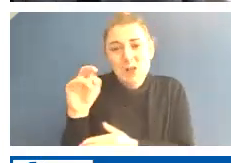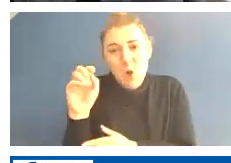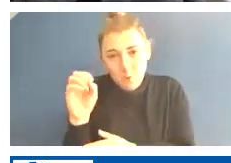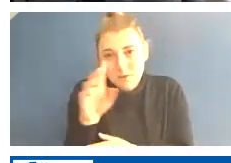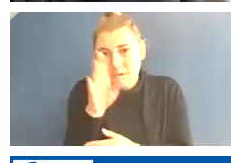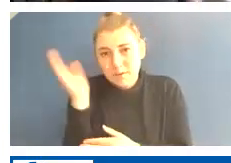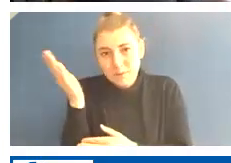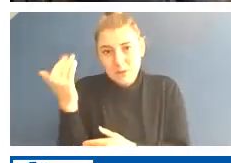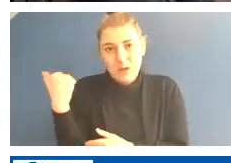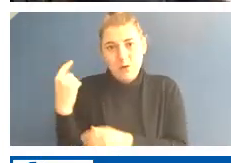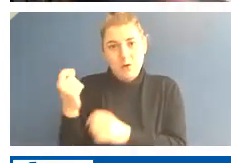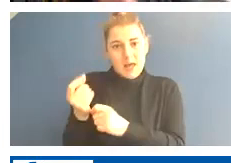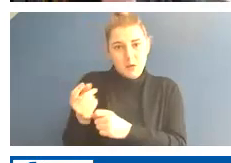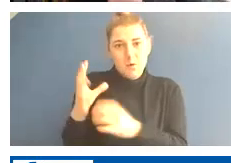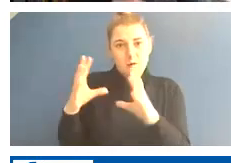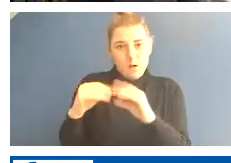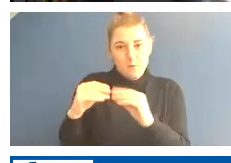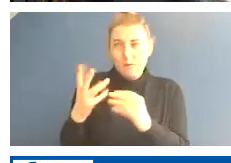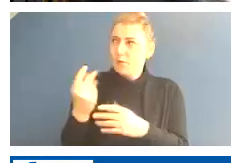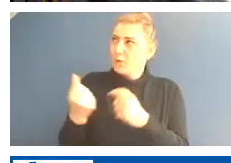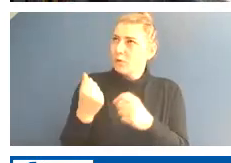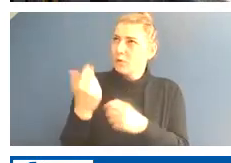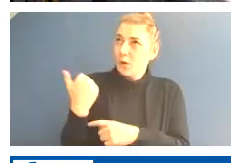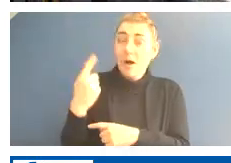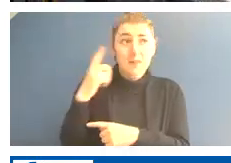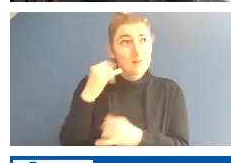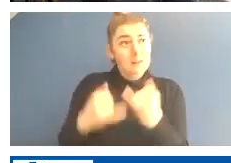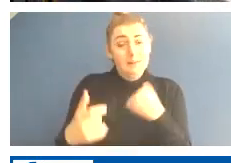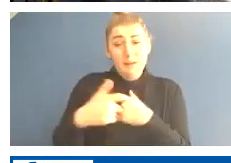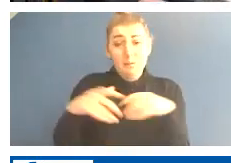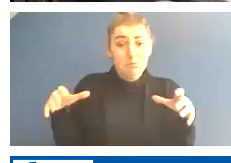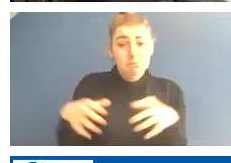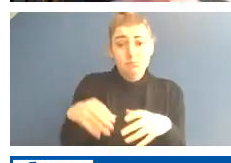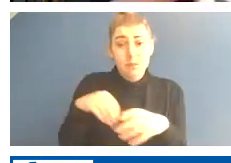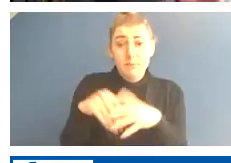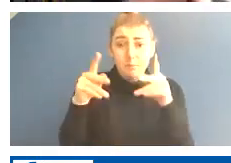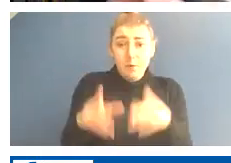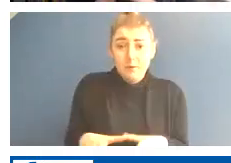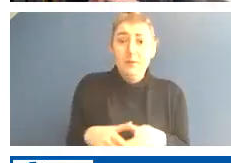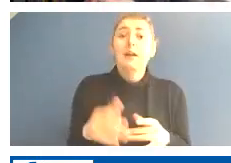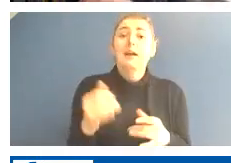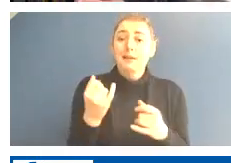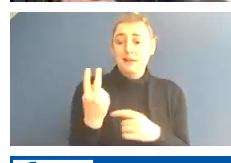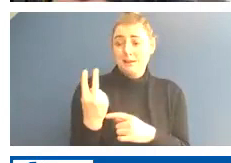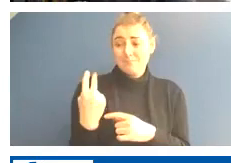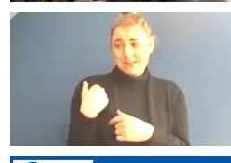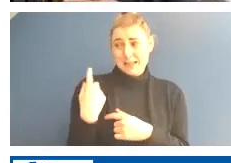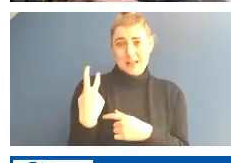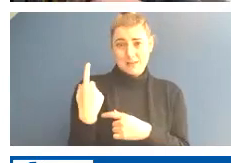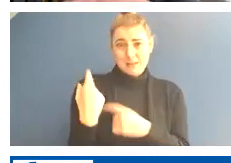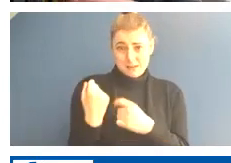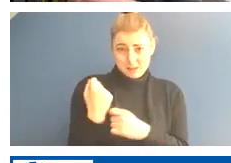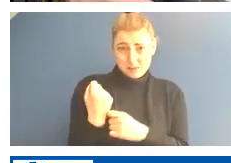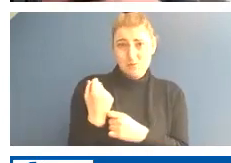couple years ago. That was actually the last time we had our conference in person. The last 2 years, it has been